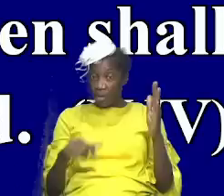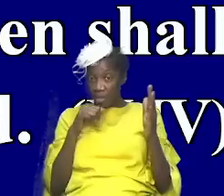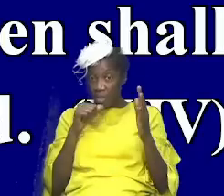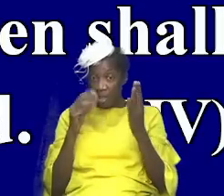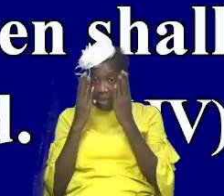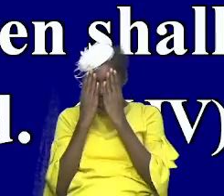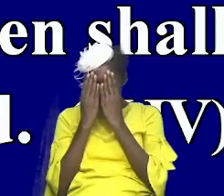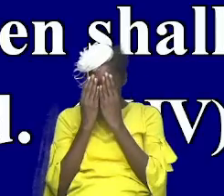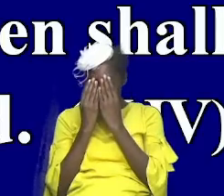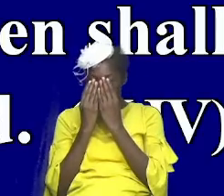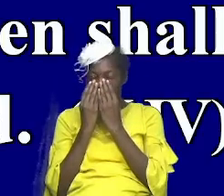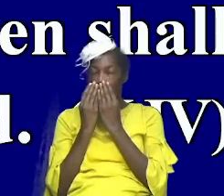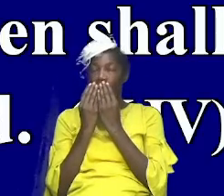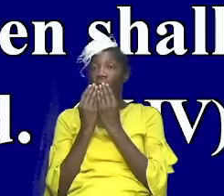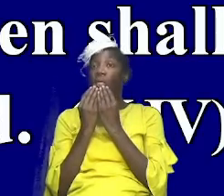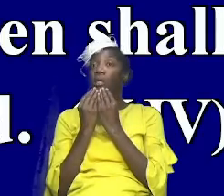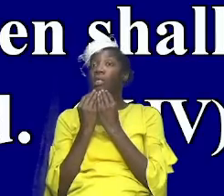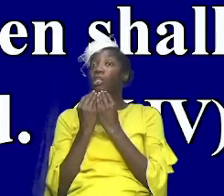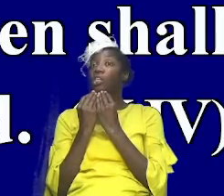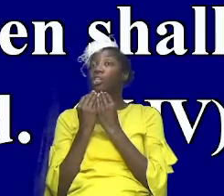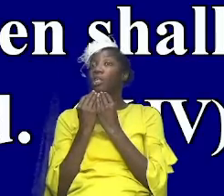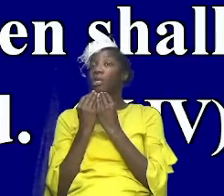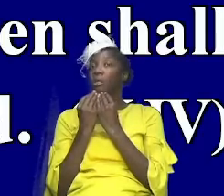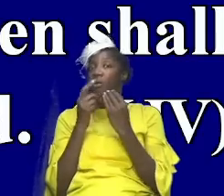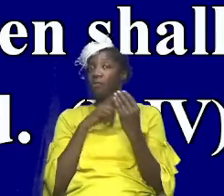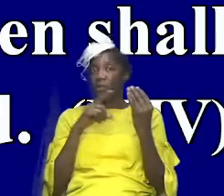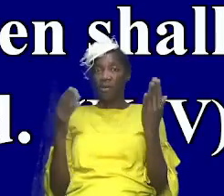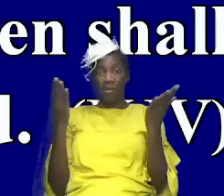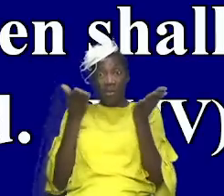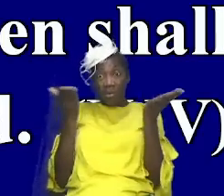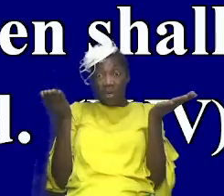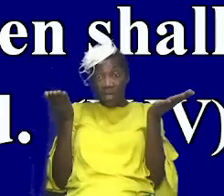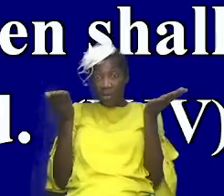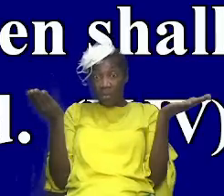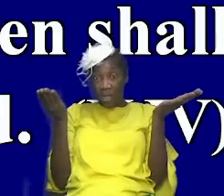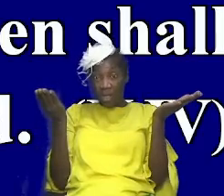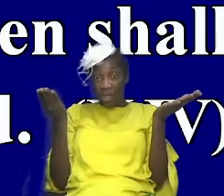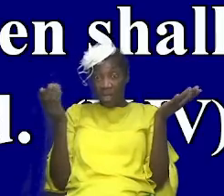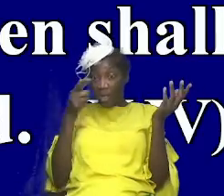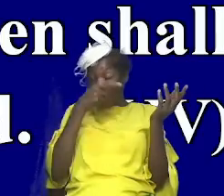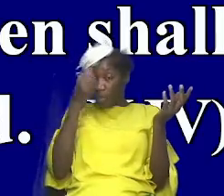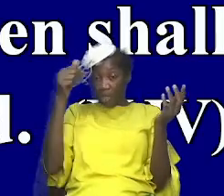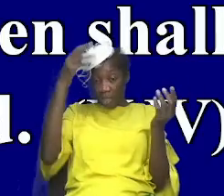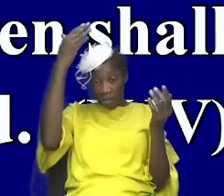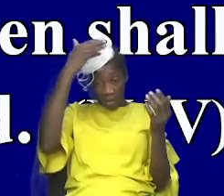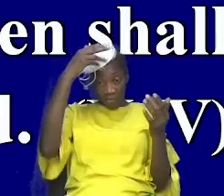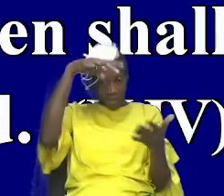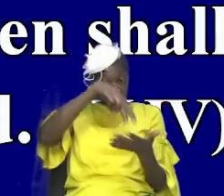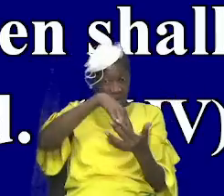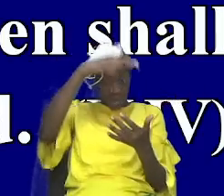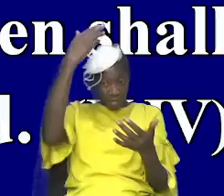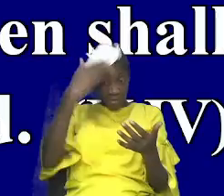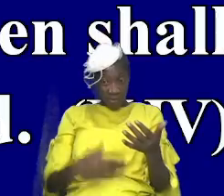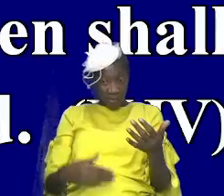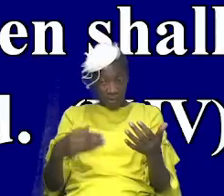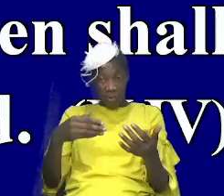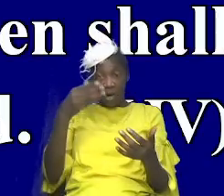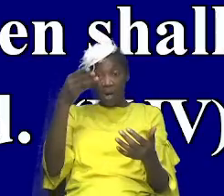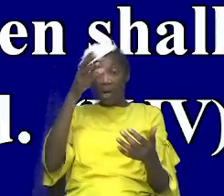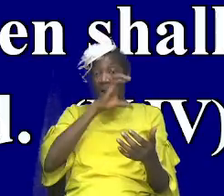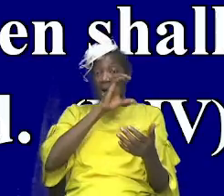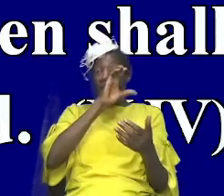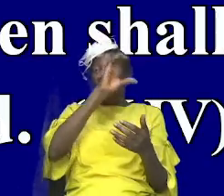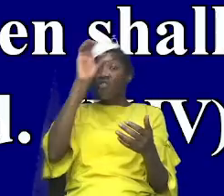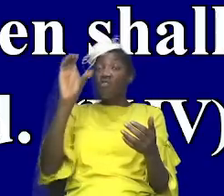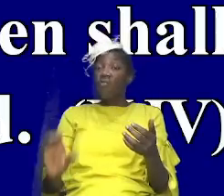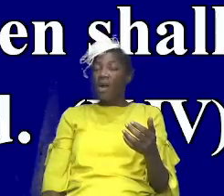ashamed that is coming. Why would be ashamed that is coming? Because we are going to have to stand before him at the judgment seat of Christ. And when we